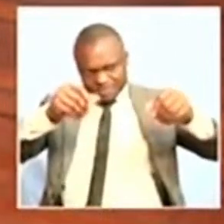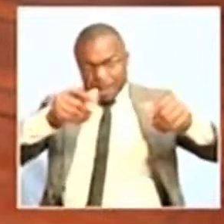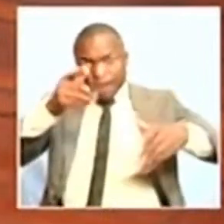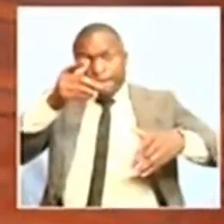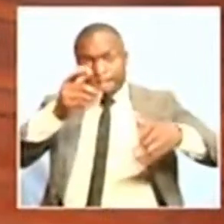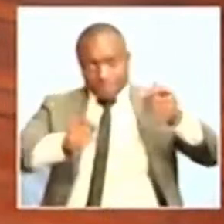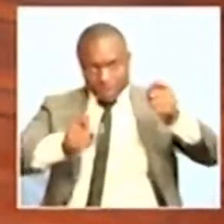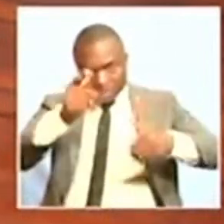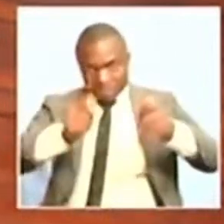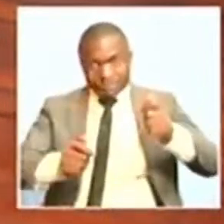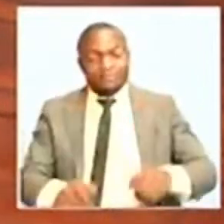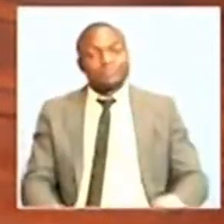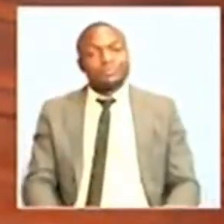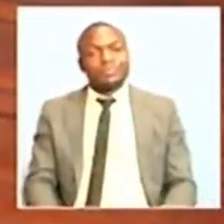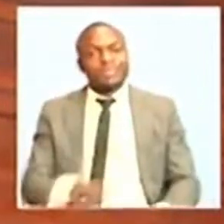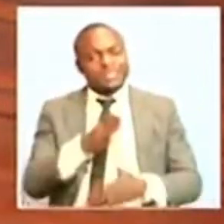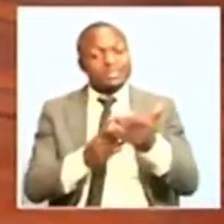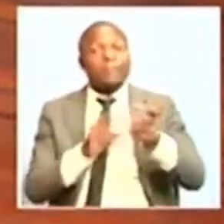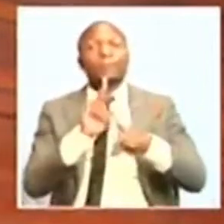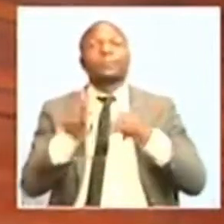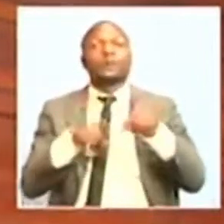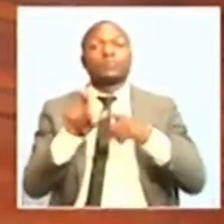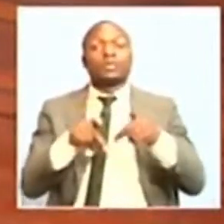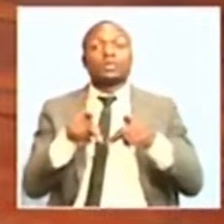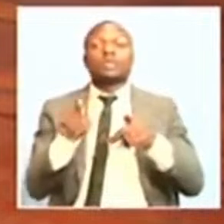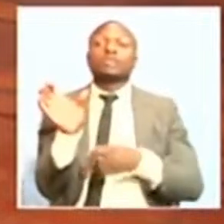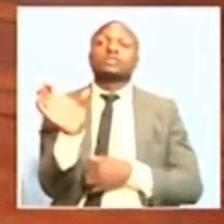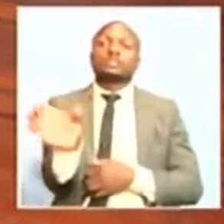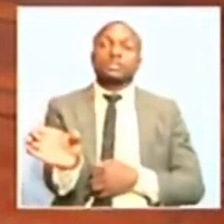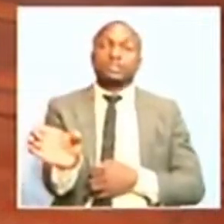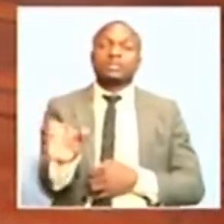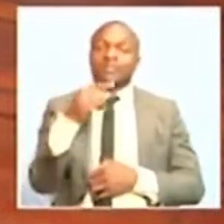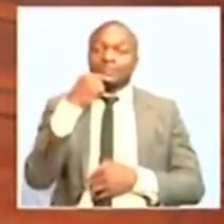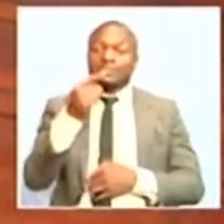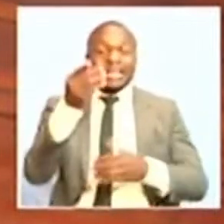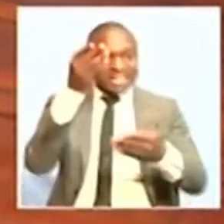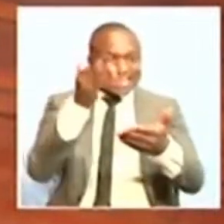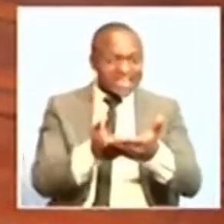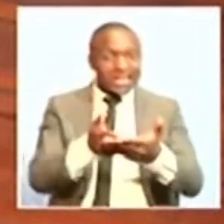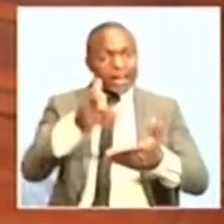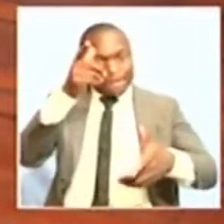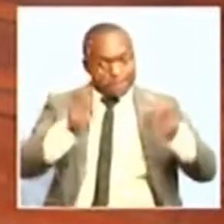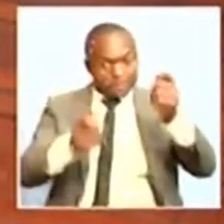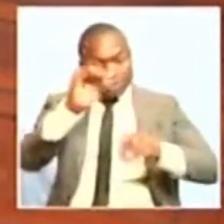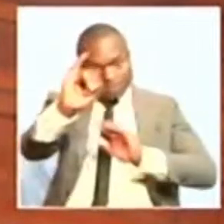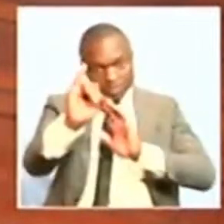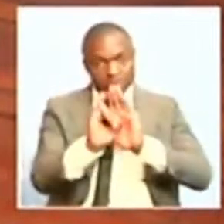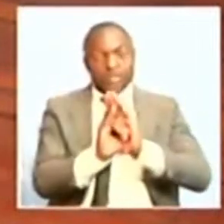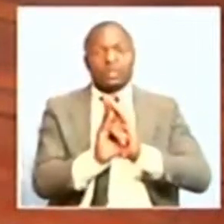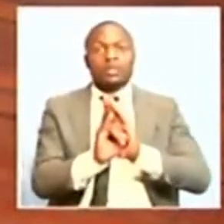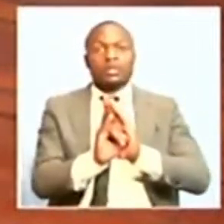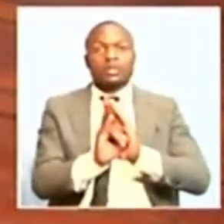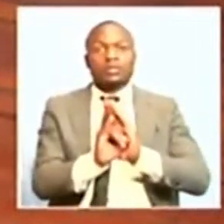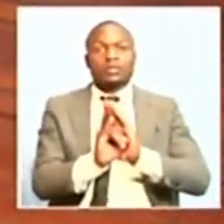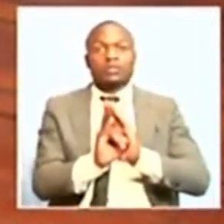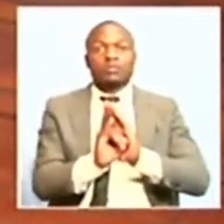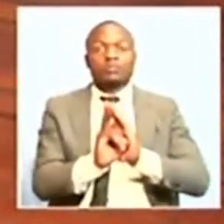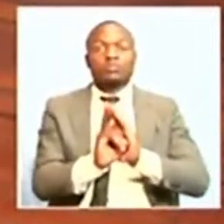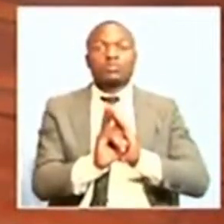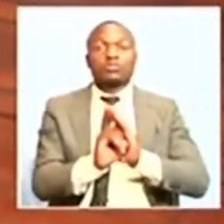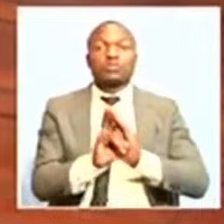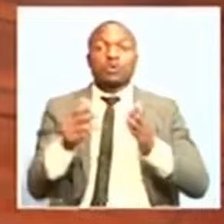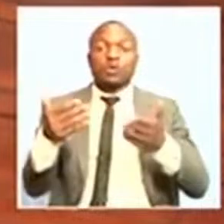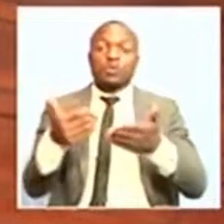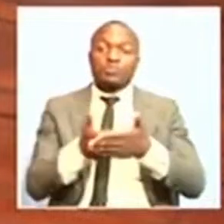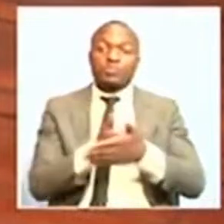issues. So some people in the industry said this milk which is being imported from New Zealand and whatever